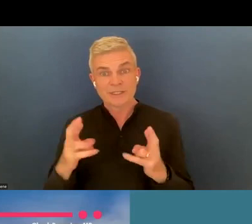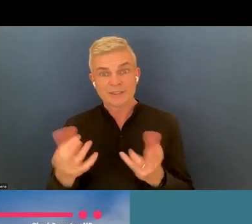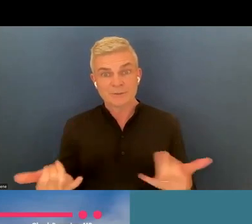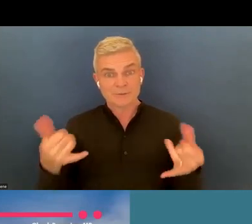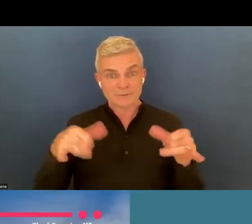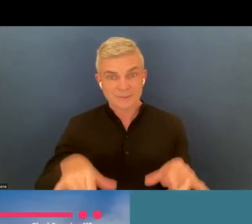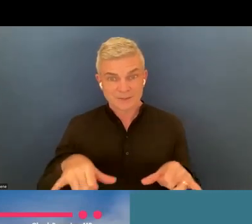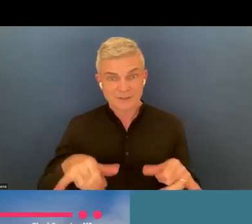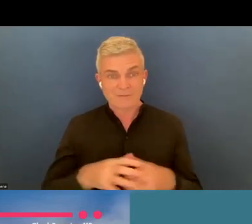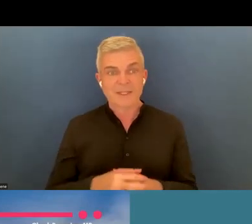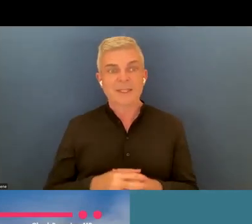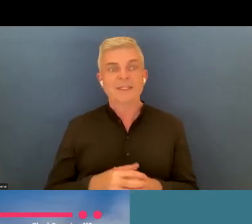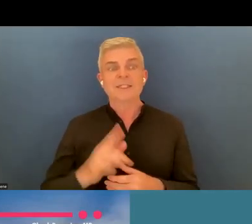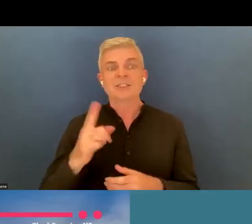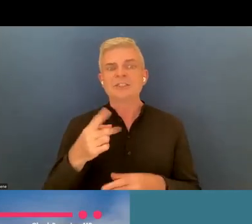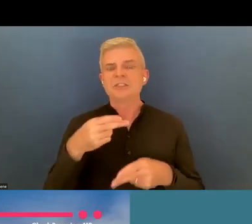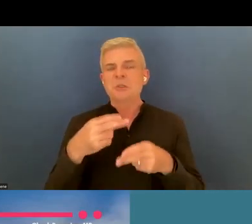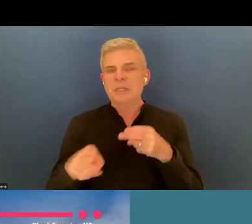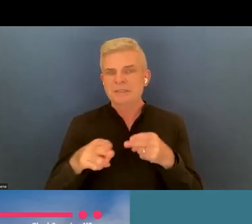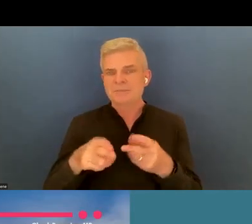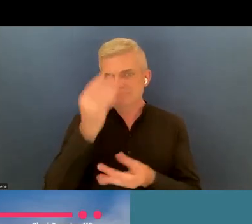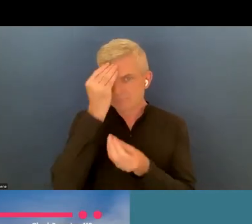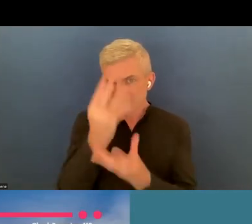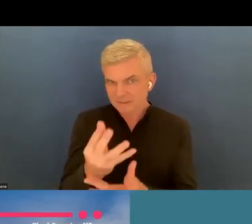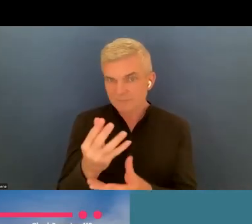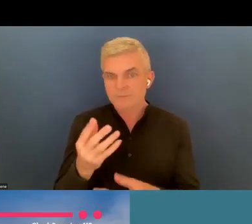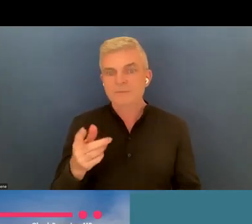And just to get a quick update, we will be